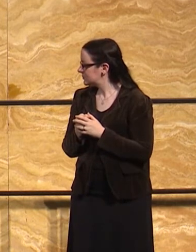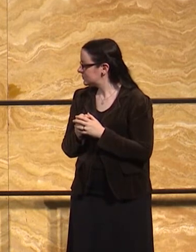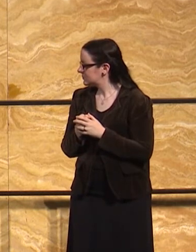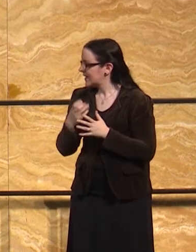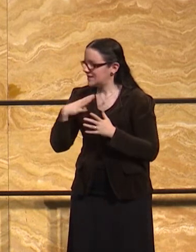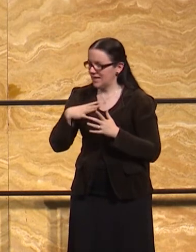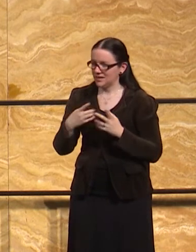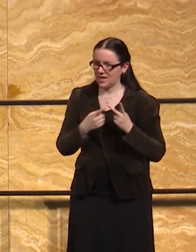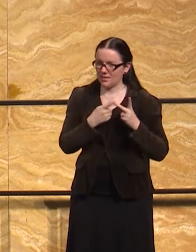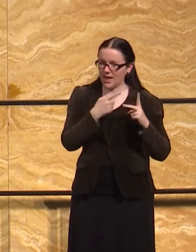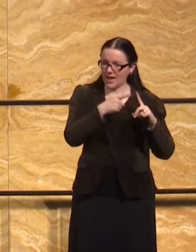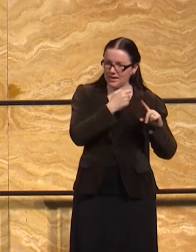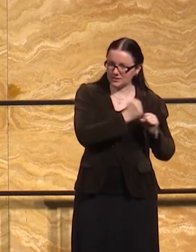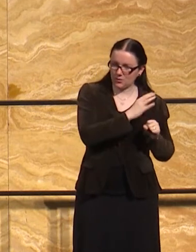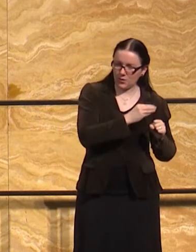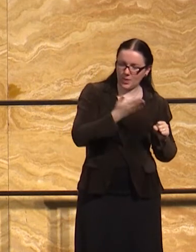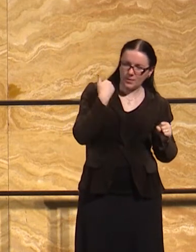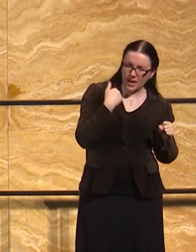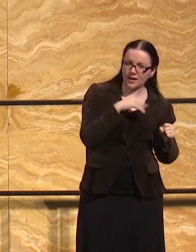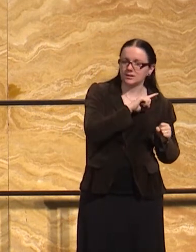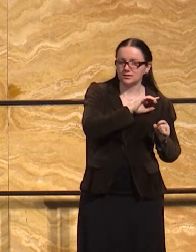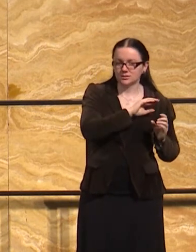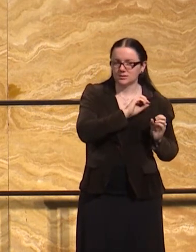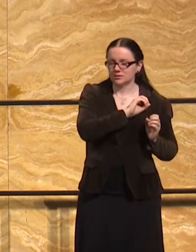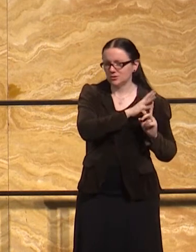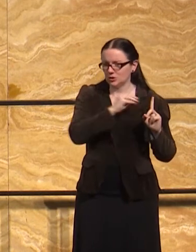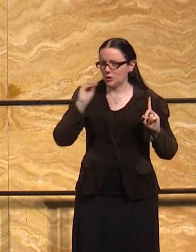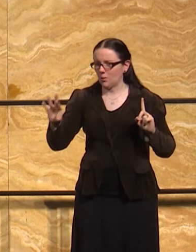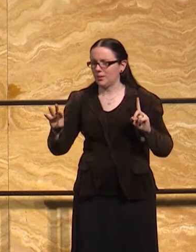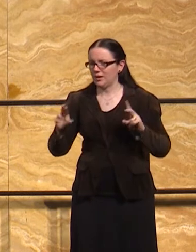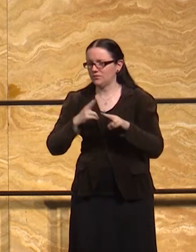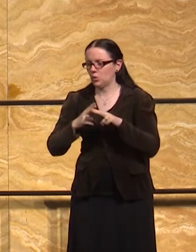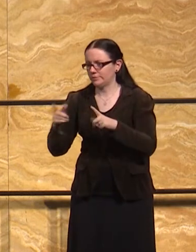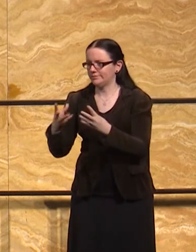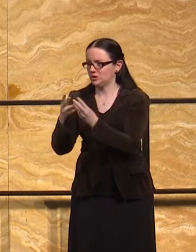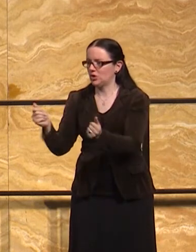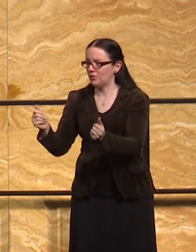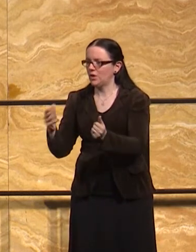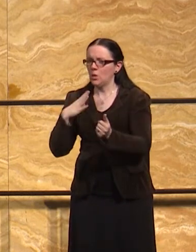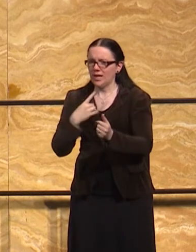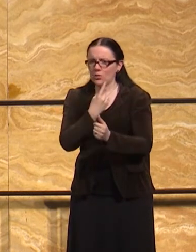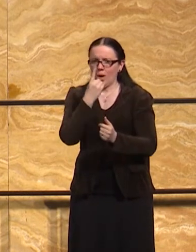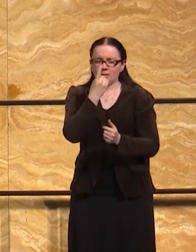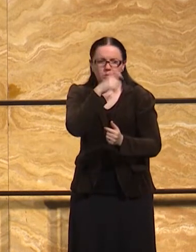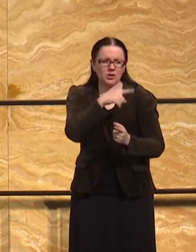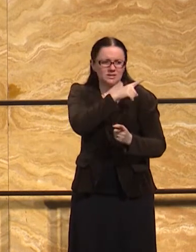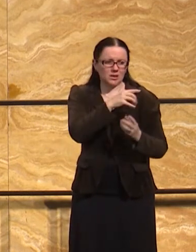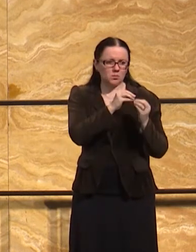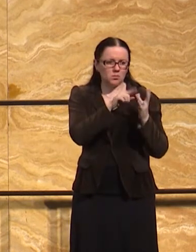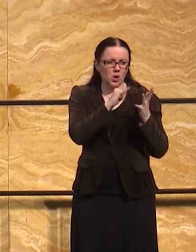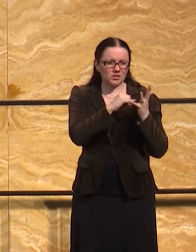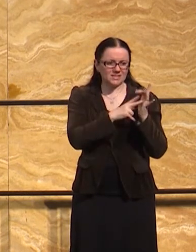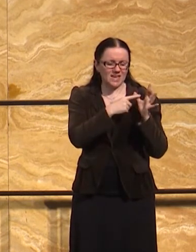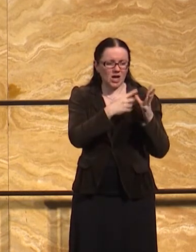from the past. You know, we need to get Richard Holbrooke here to Afghanistan so that he can do what he did in Bosnia. I mean,